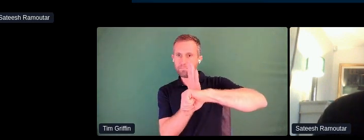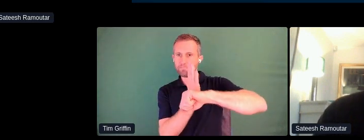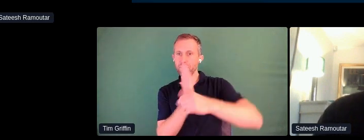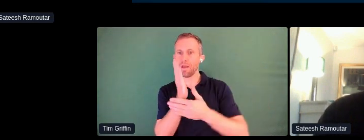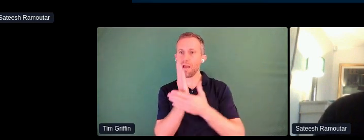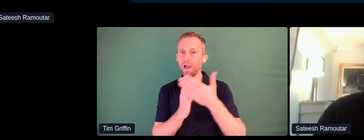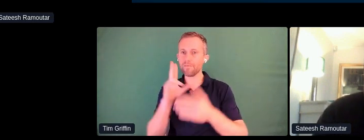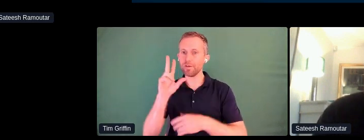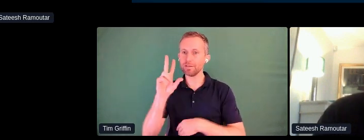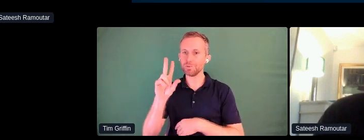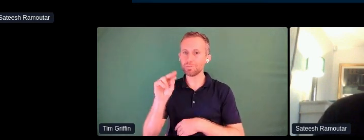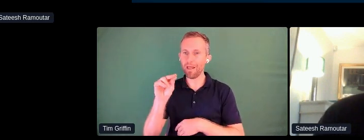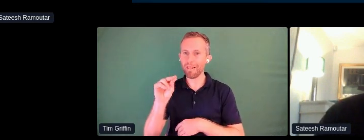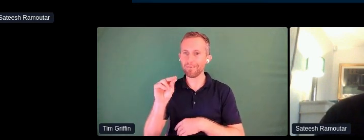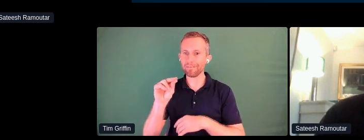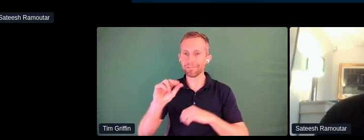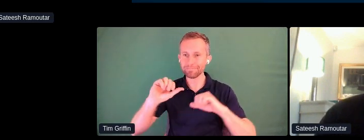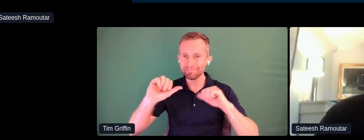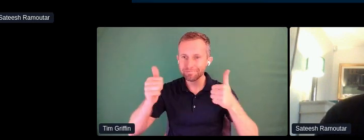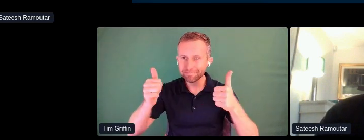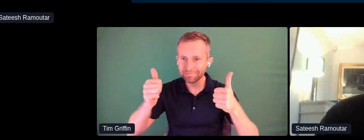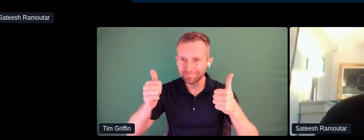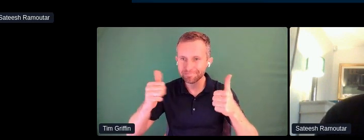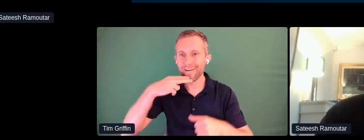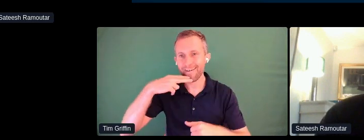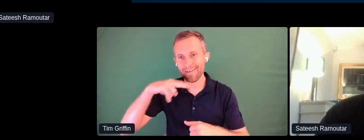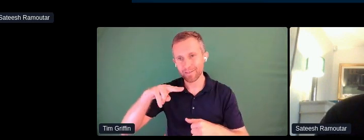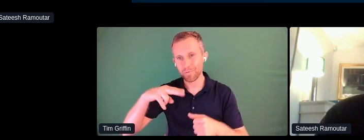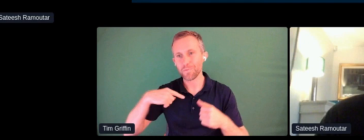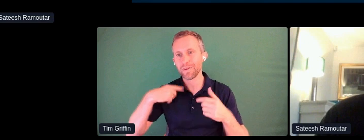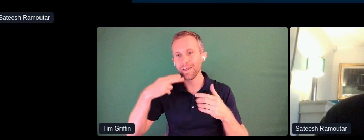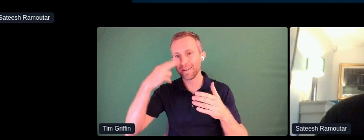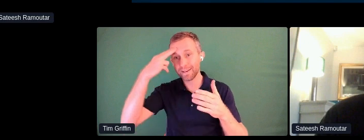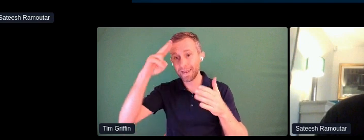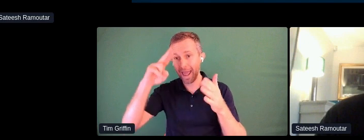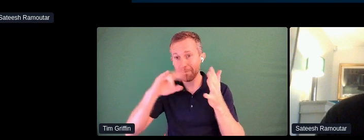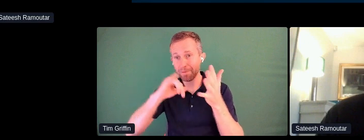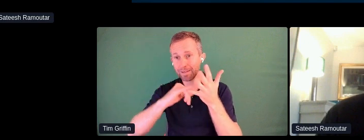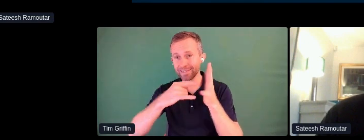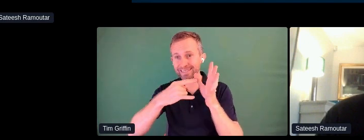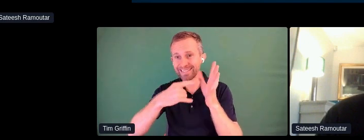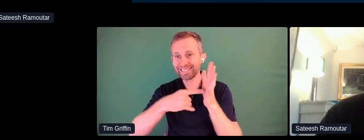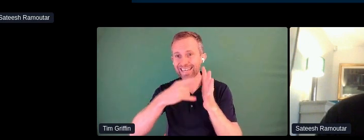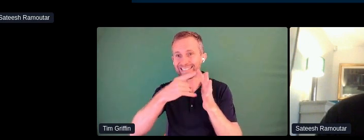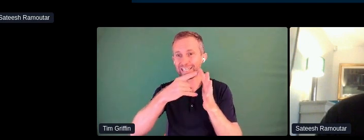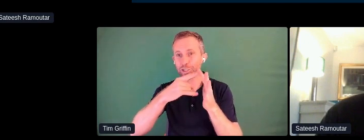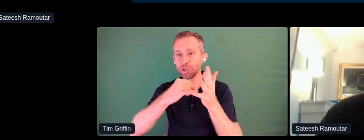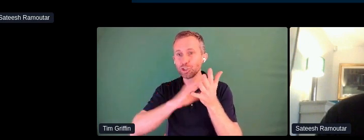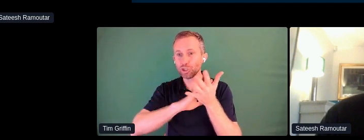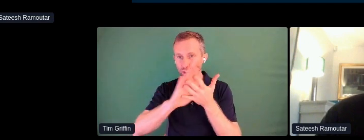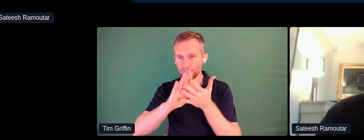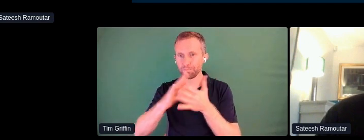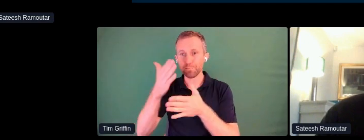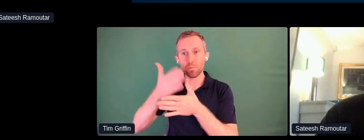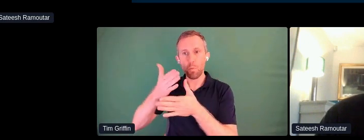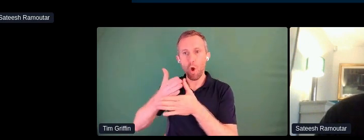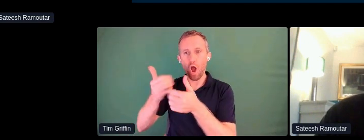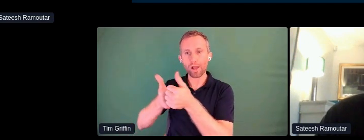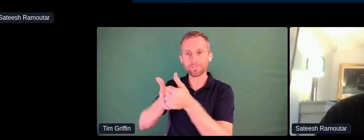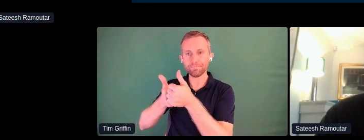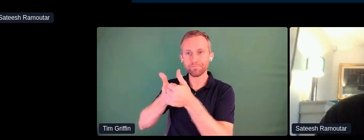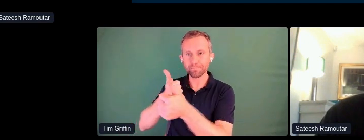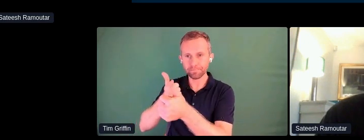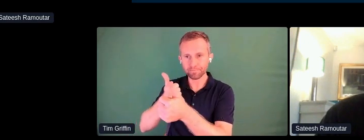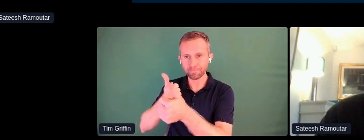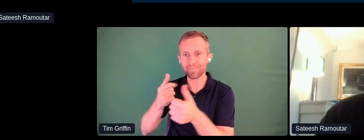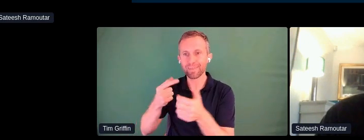Firstly, good afternoon, everybody. My name is Sateesh from Easology. I'd like to welcome you to this